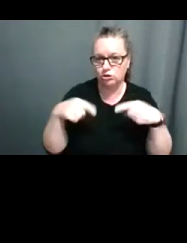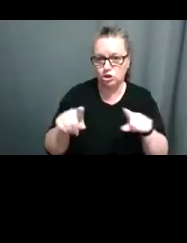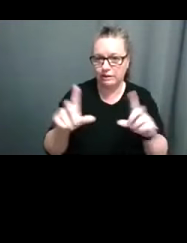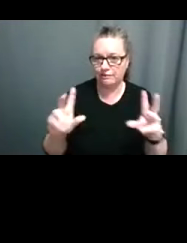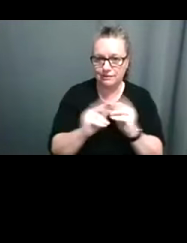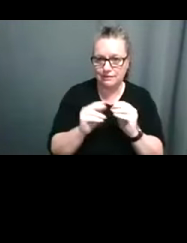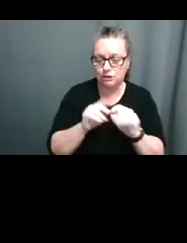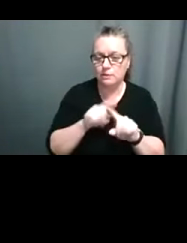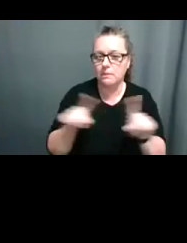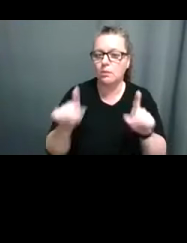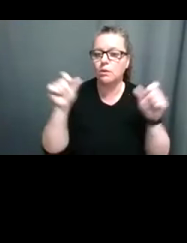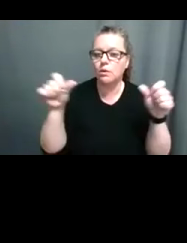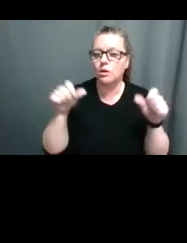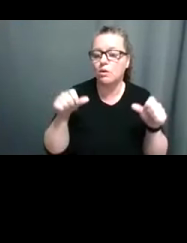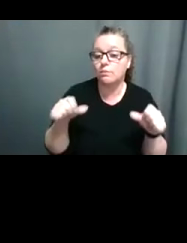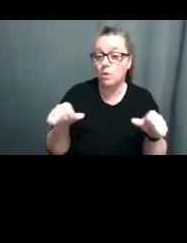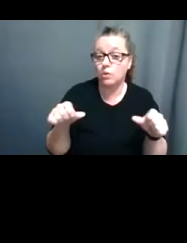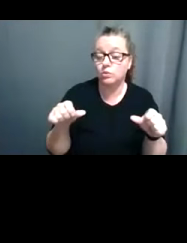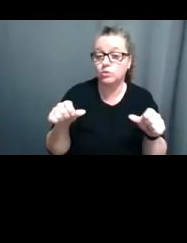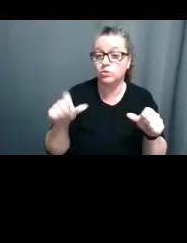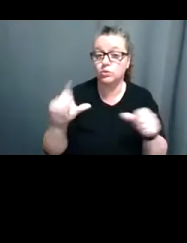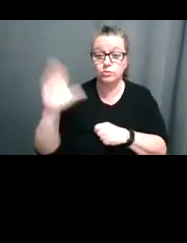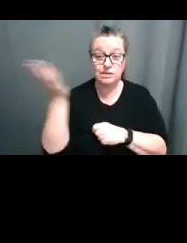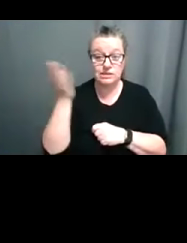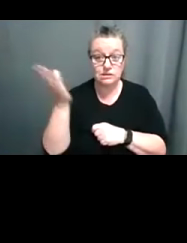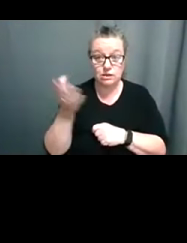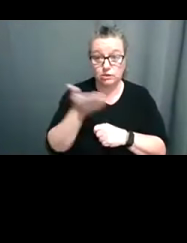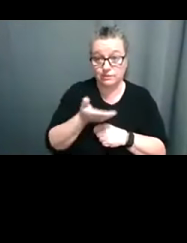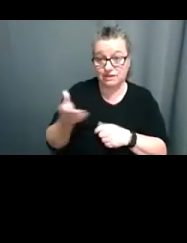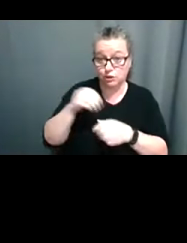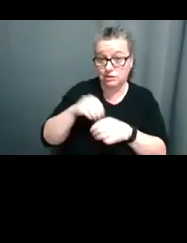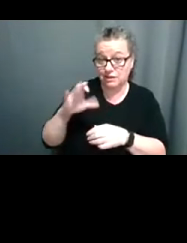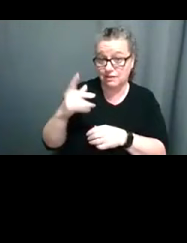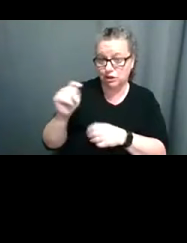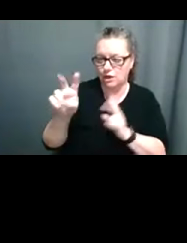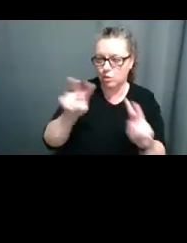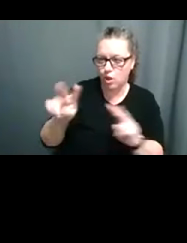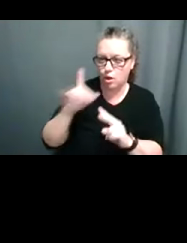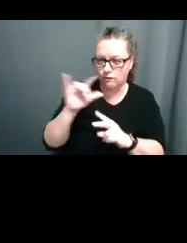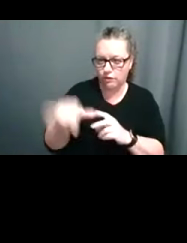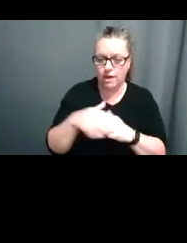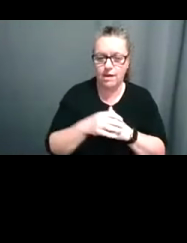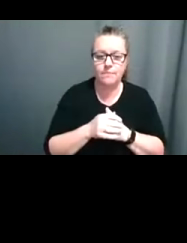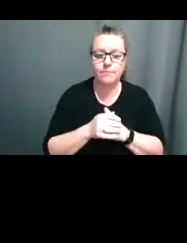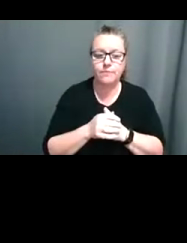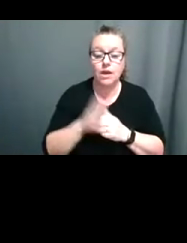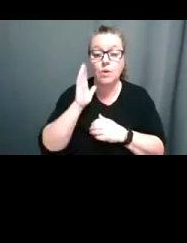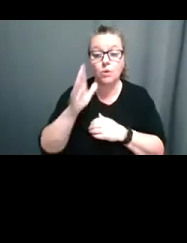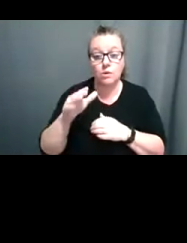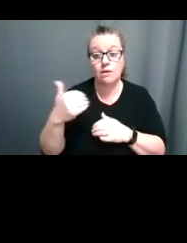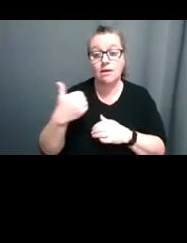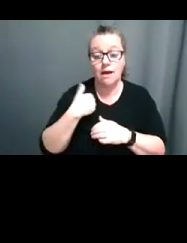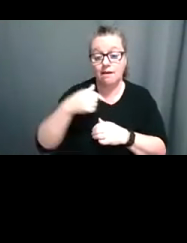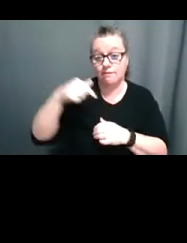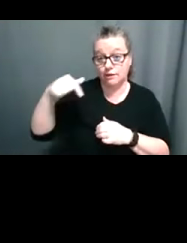but we will be posting presentation materials in chat, so be on the lookout for that. We will be doing Q&A during